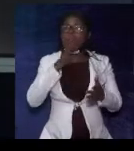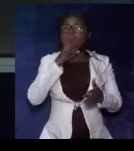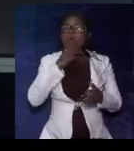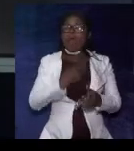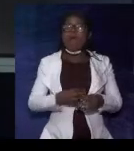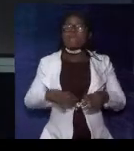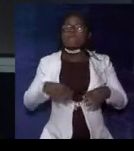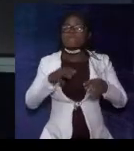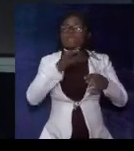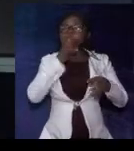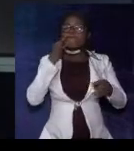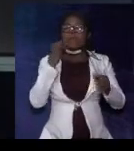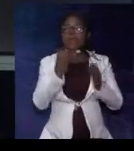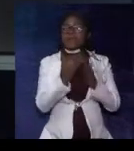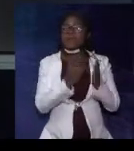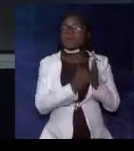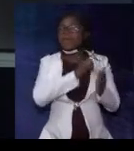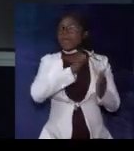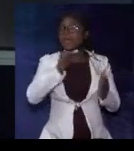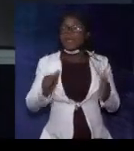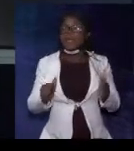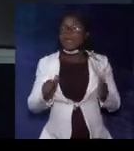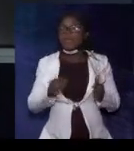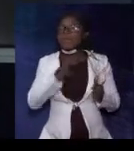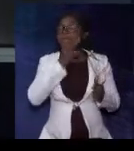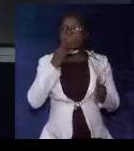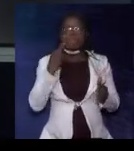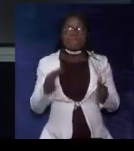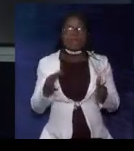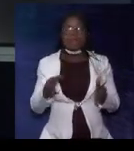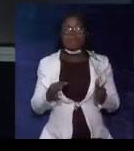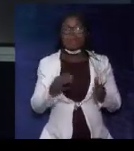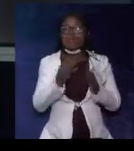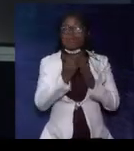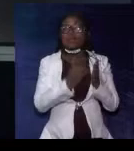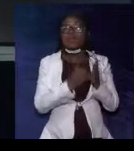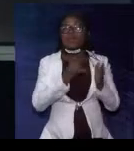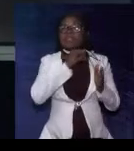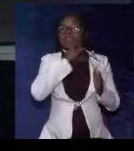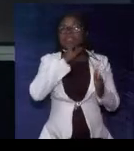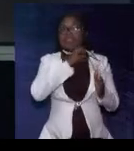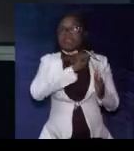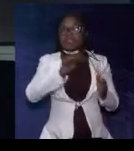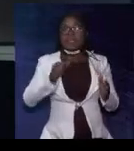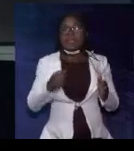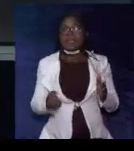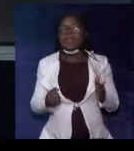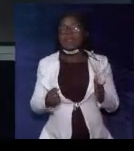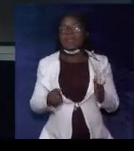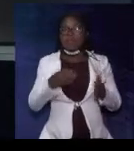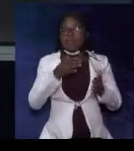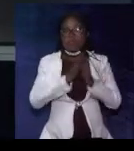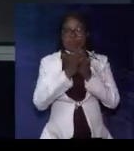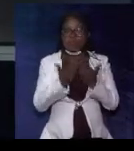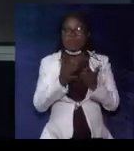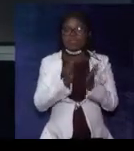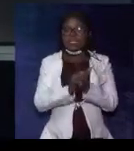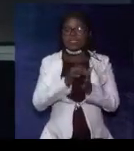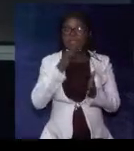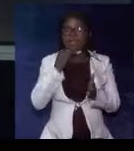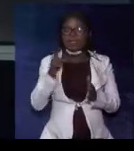What are farm records? A farm record is a book that is used to keep account of different